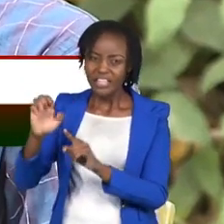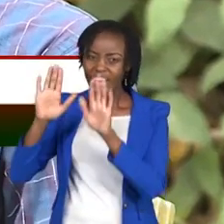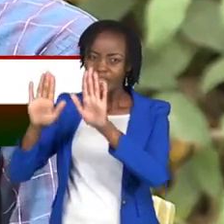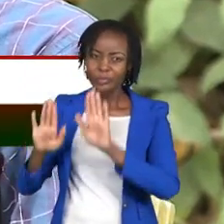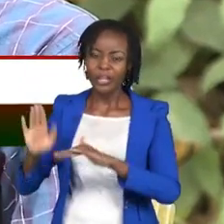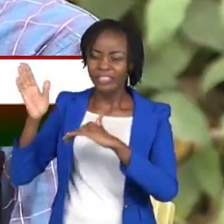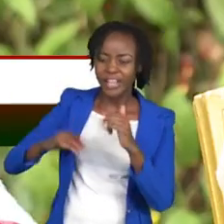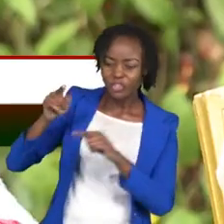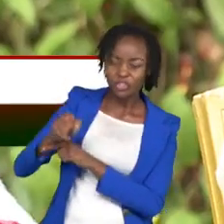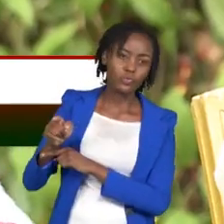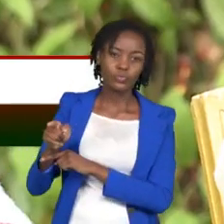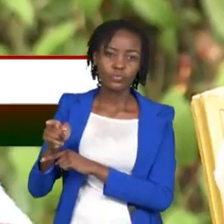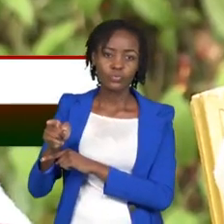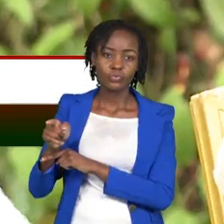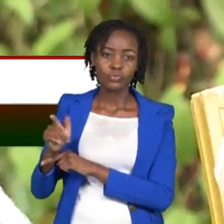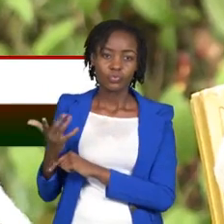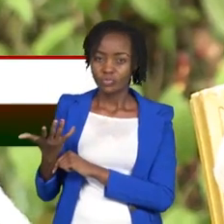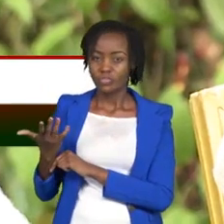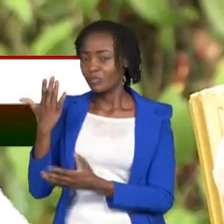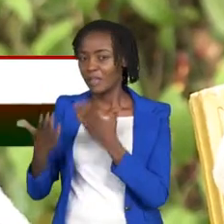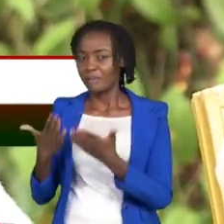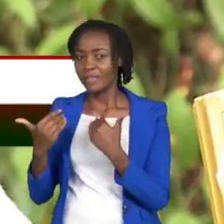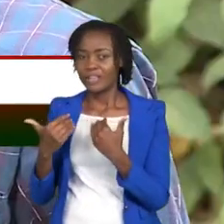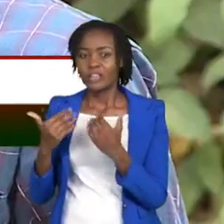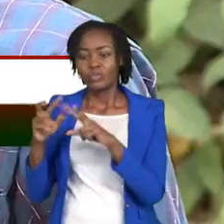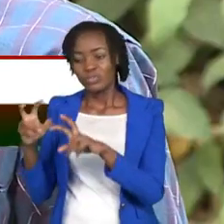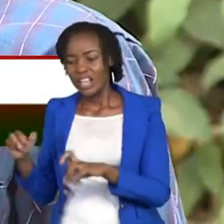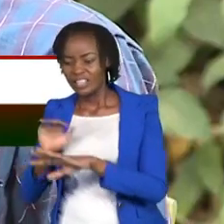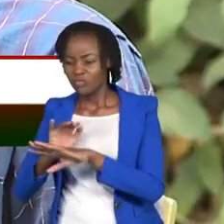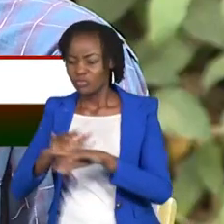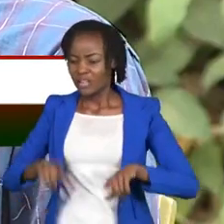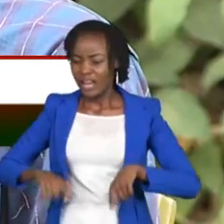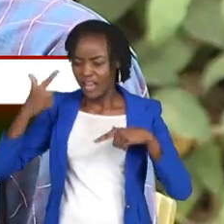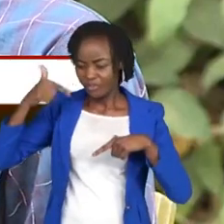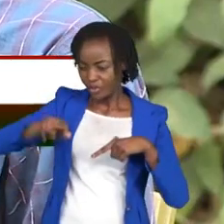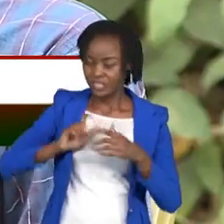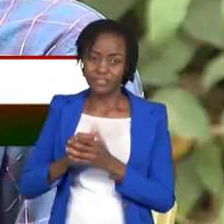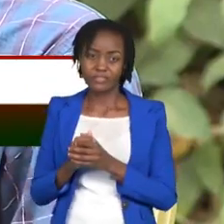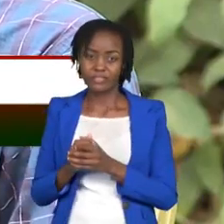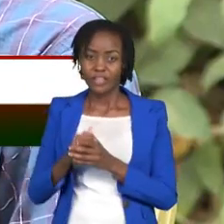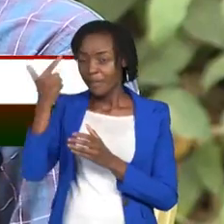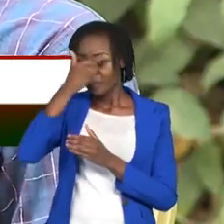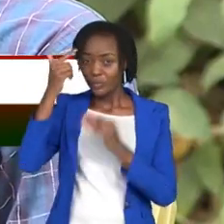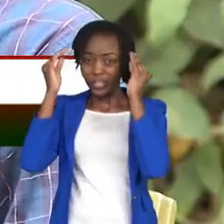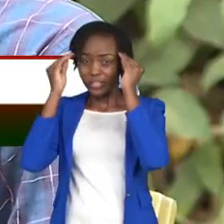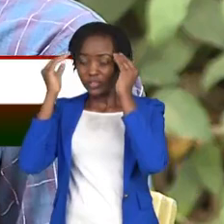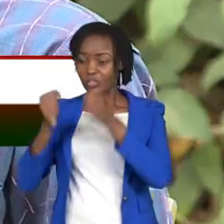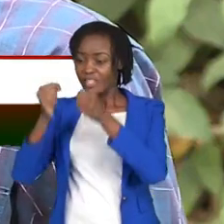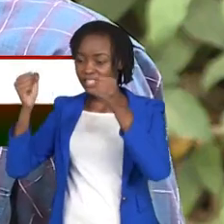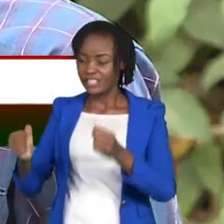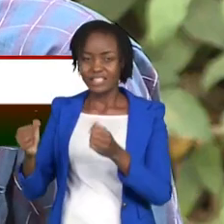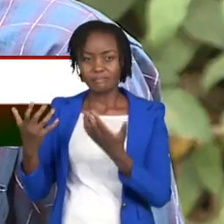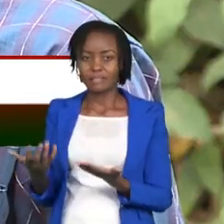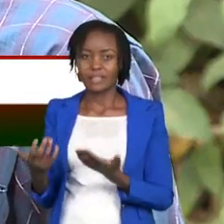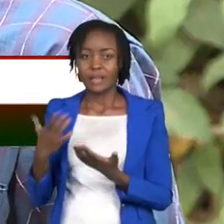you trying to be there to like look a life, such a life for yourself. So there is where we are losing it, because our education system has been redefined. I